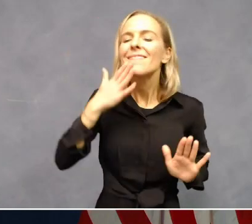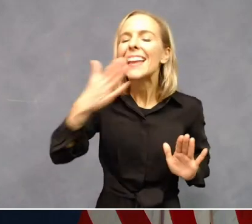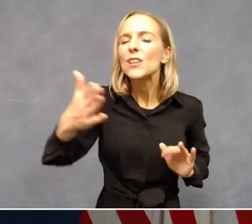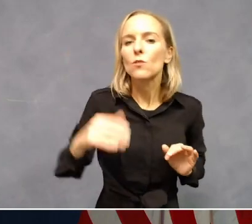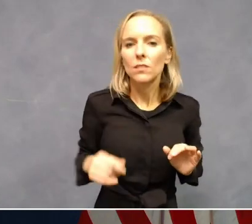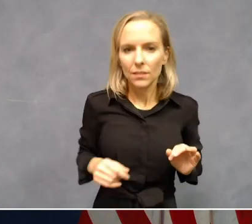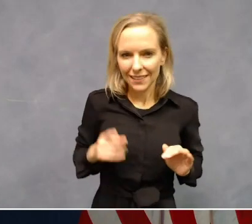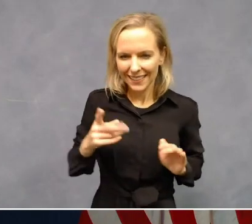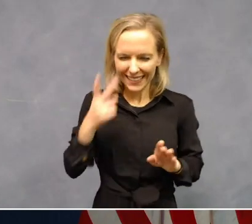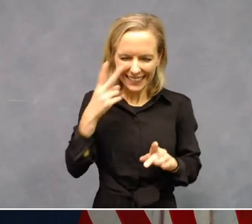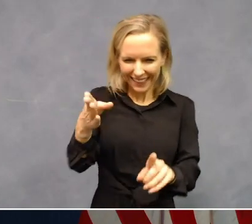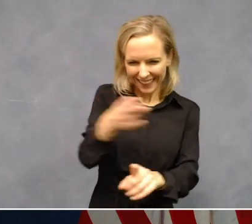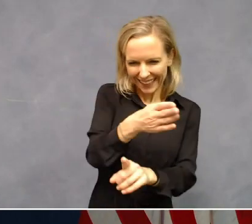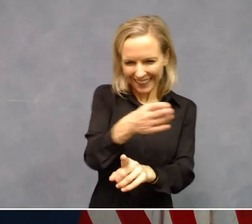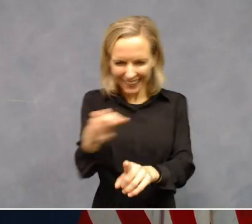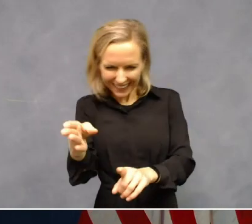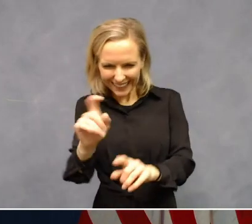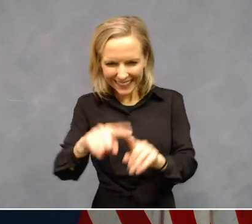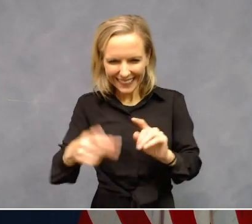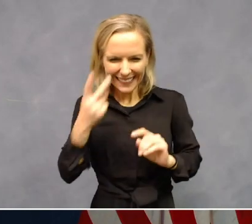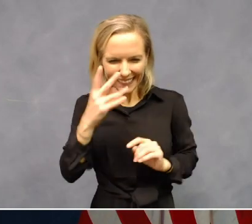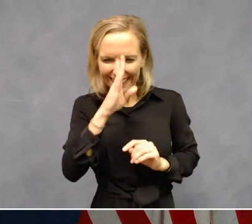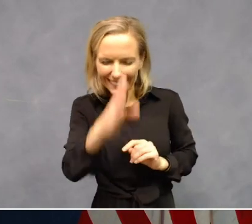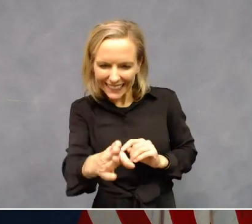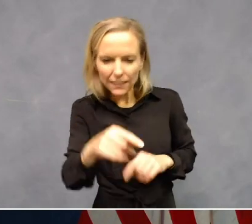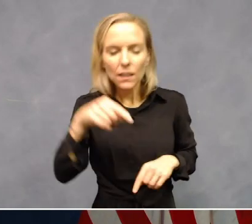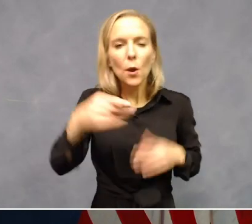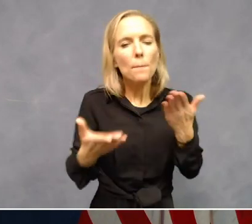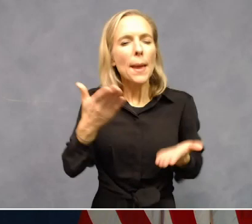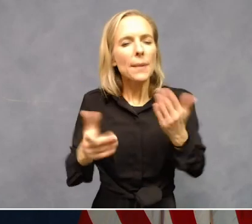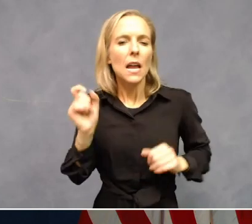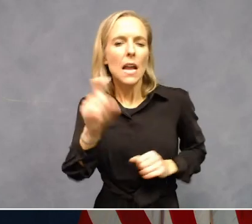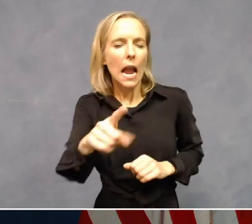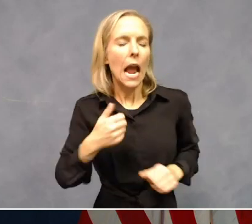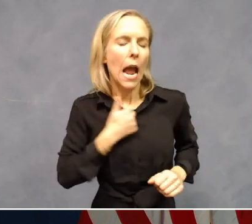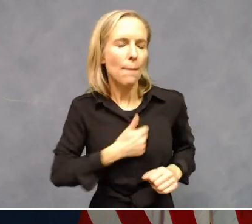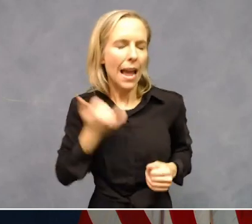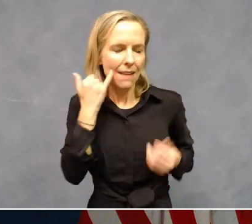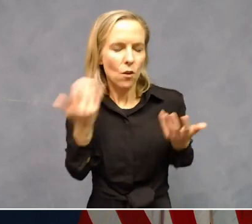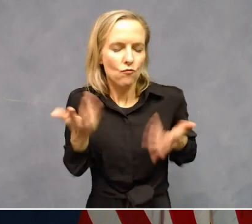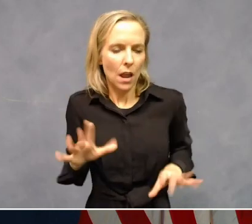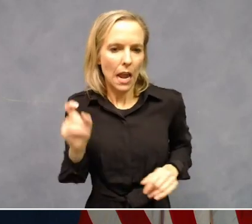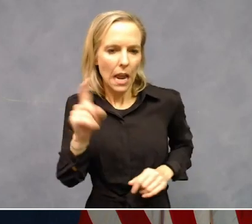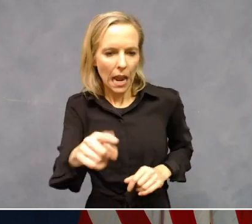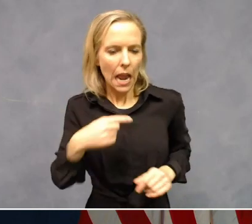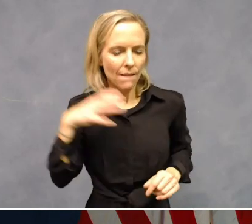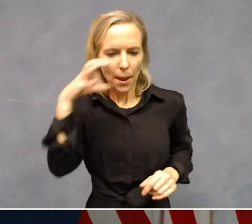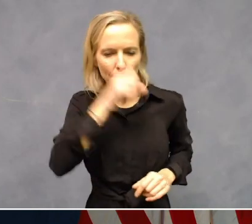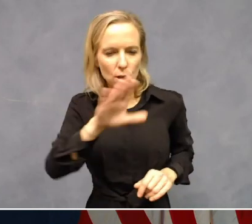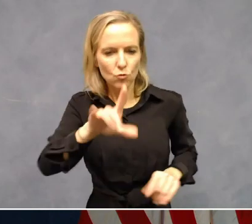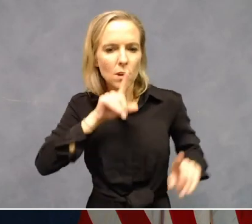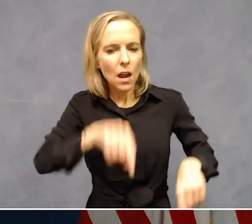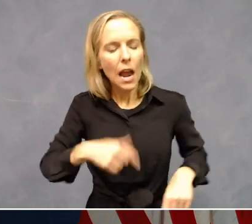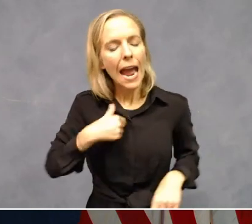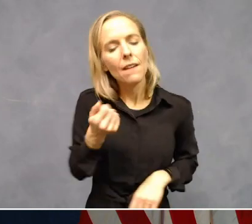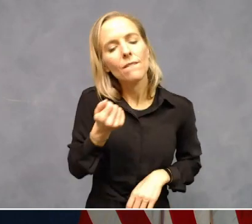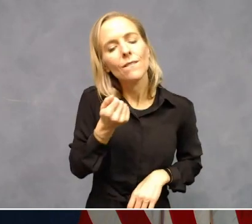slightly... Oh, it's okay. This may have been asked, and I apologize if I missed the answer, but we had a few listeners who have tested